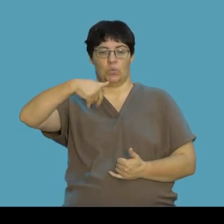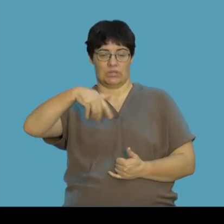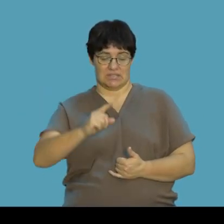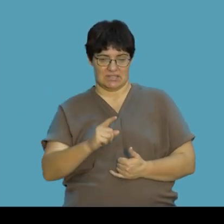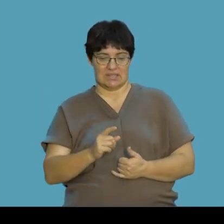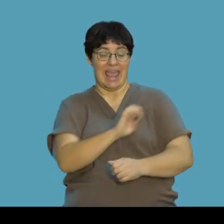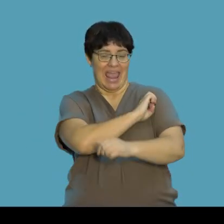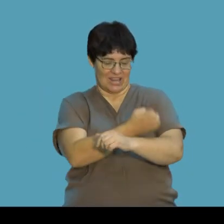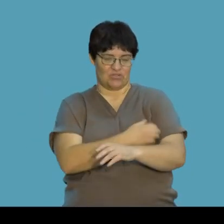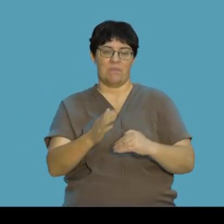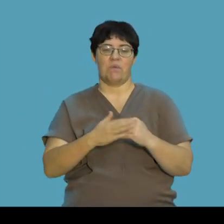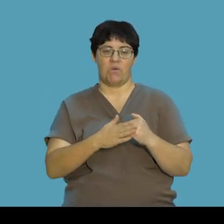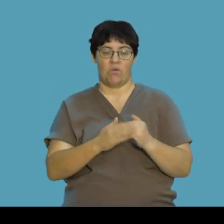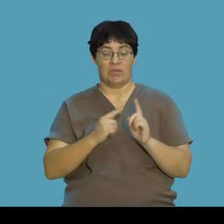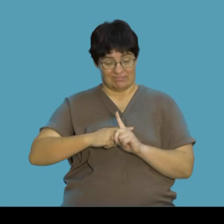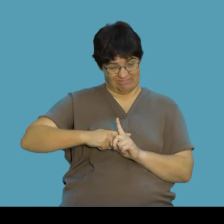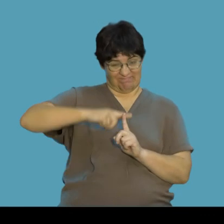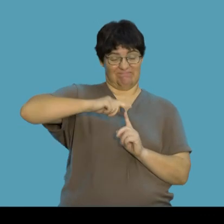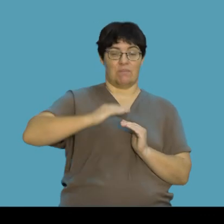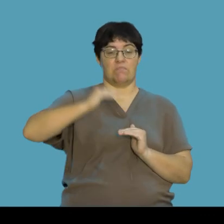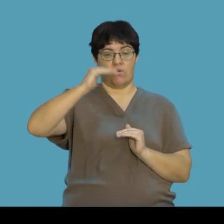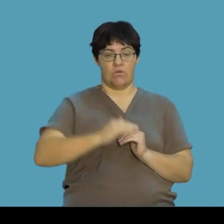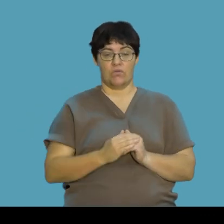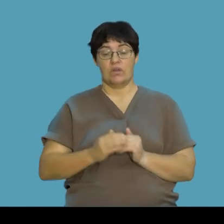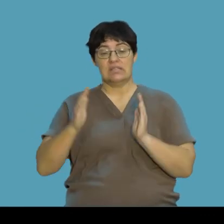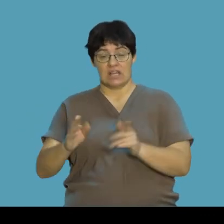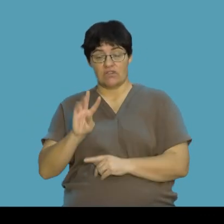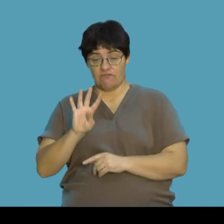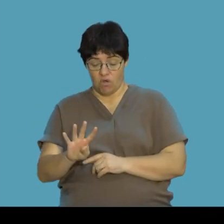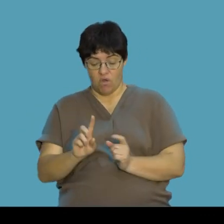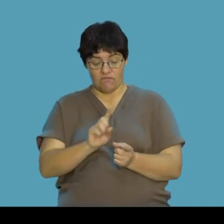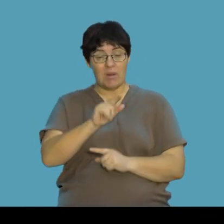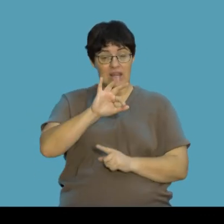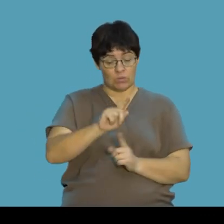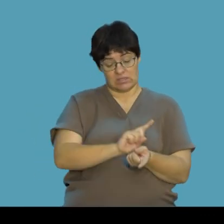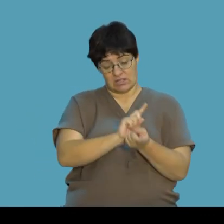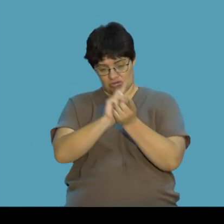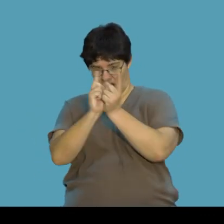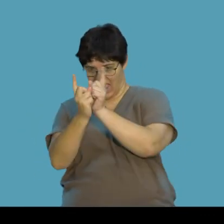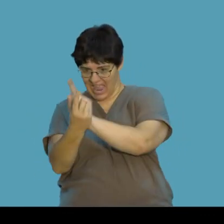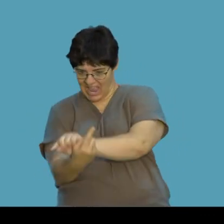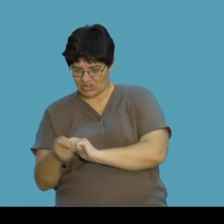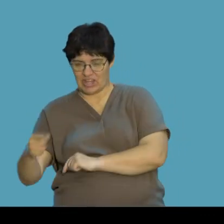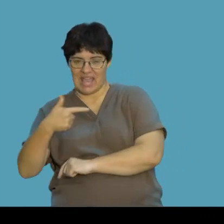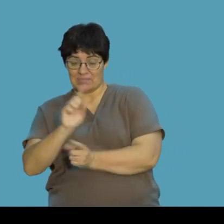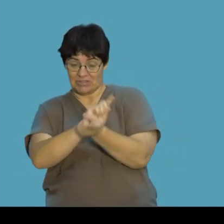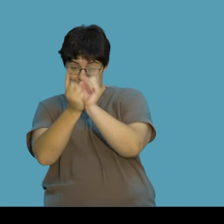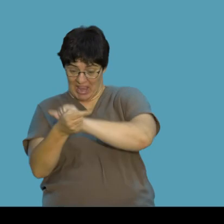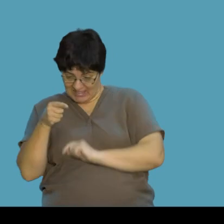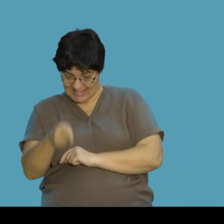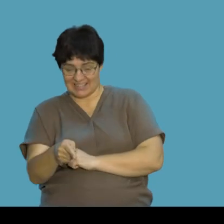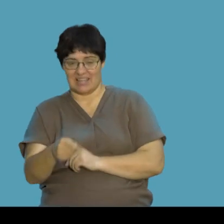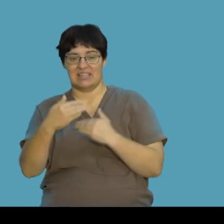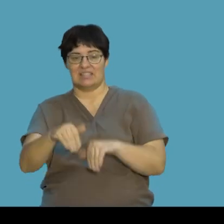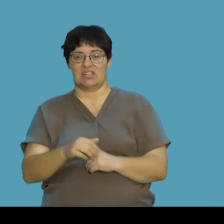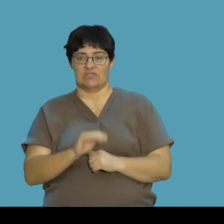temperature increases sharply. Stage four, there is a phase change, that's why the temperature remains the same, okay? Right, and